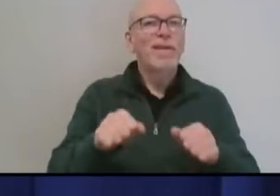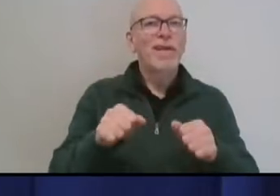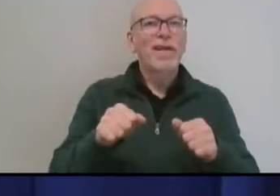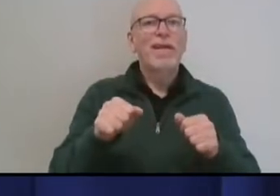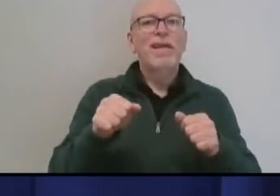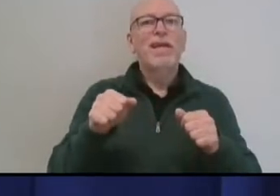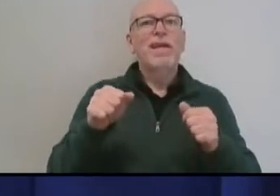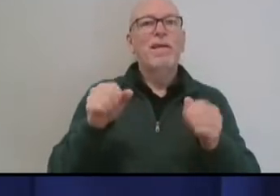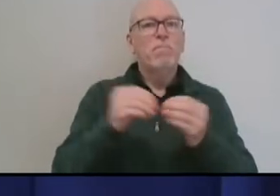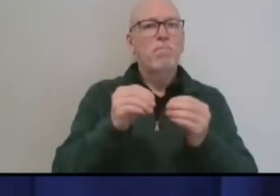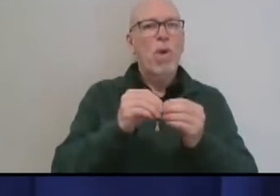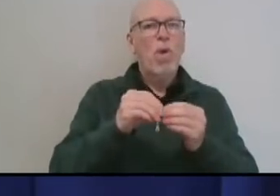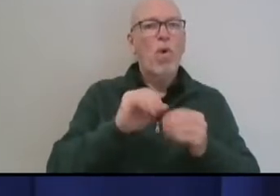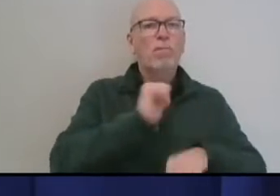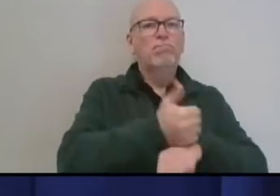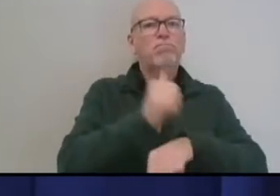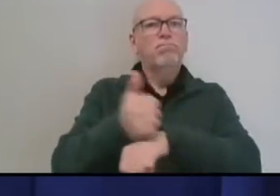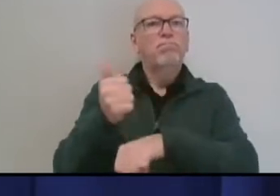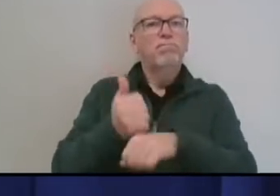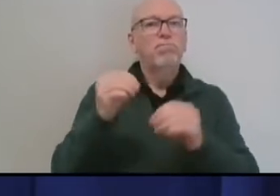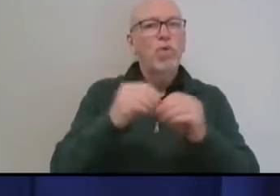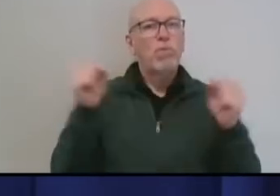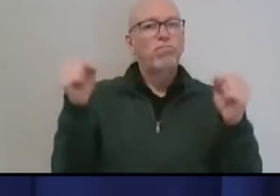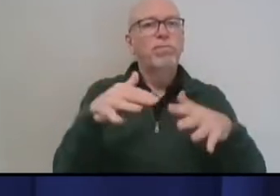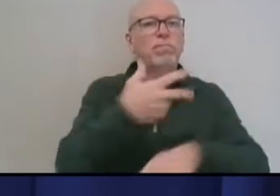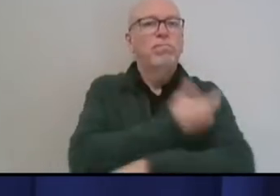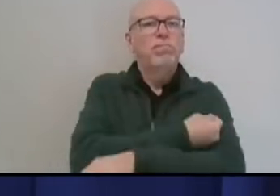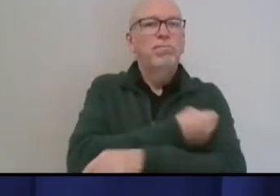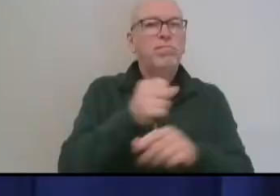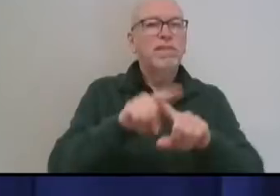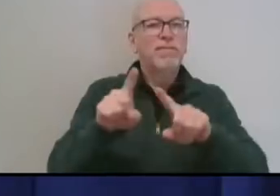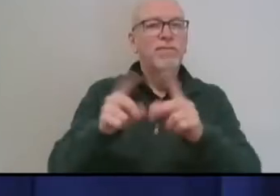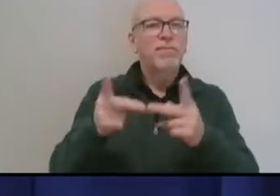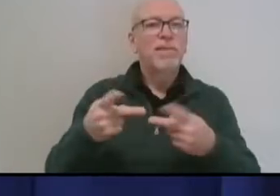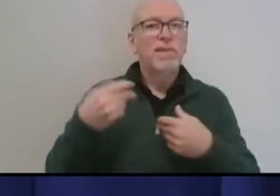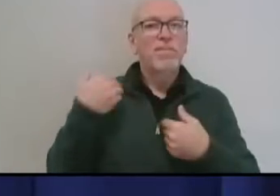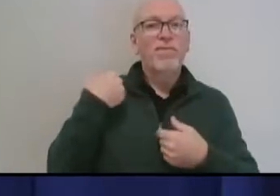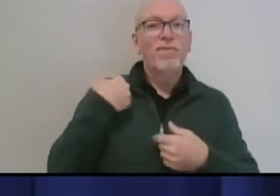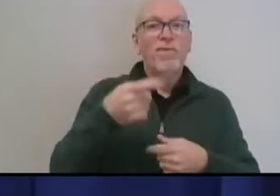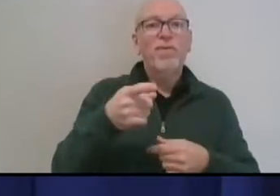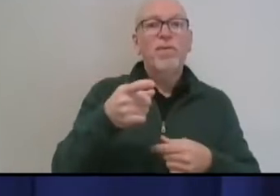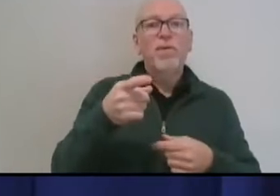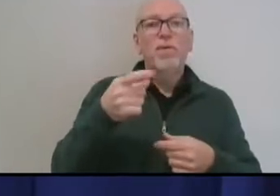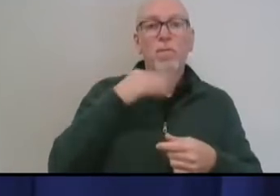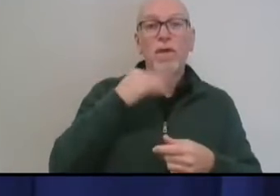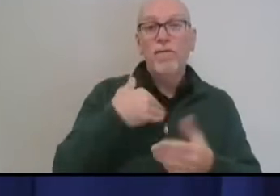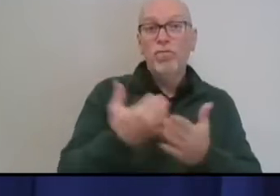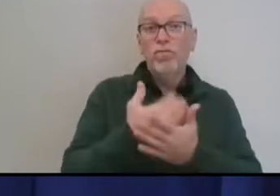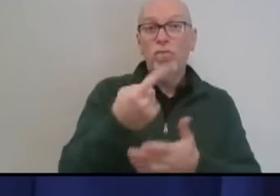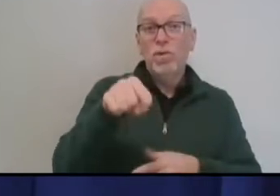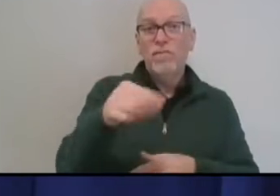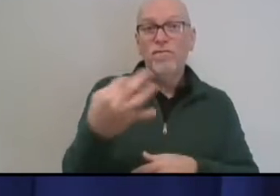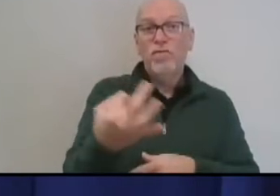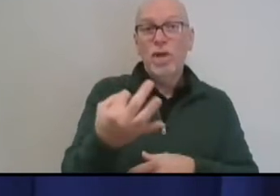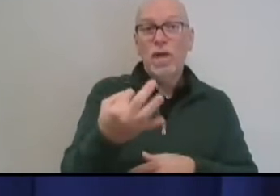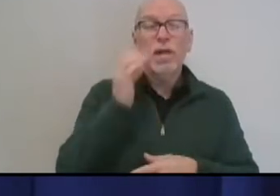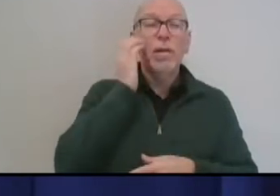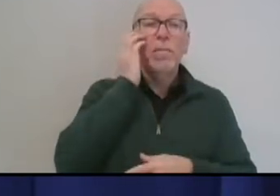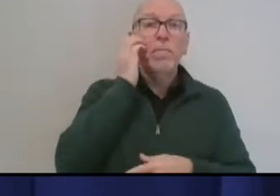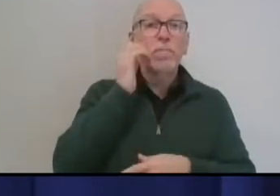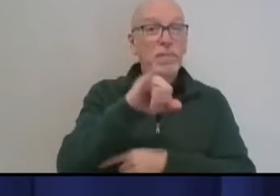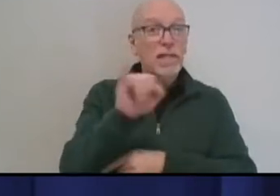vaccination sites in multiple areas. 4 we have in the queue, 1 coming up this Friday at the Indianapolis